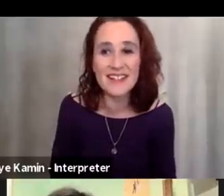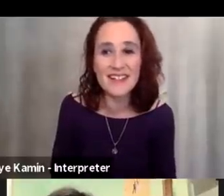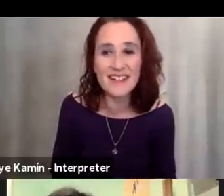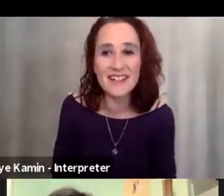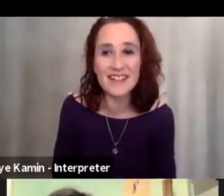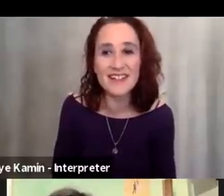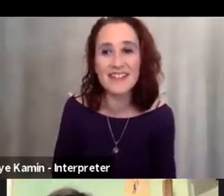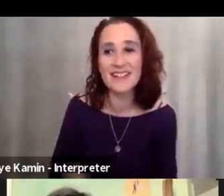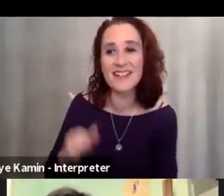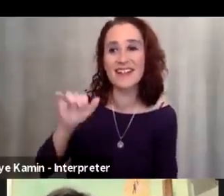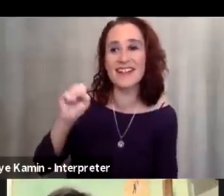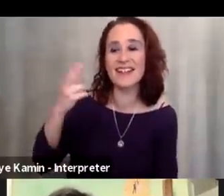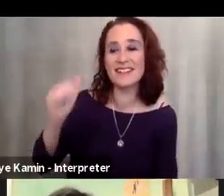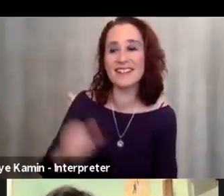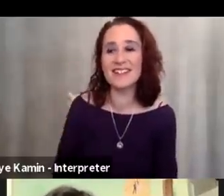Aisha.